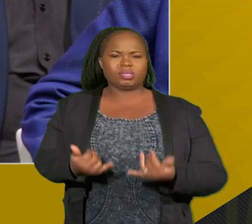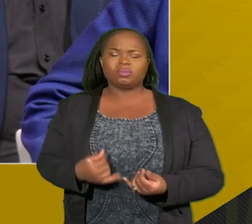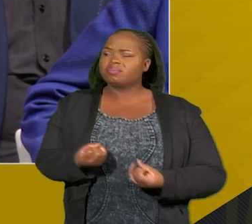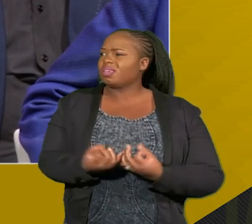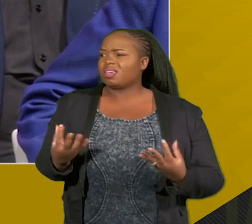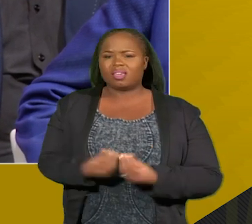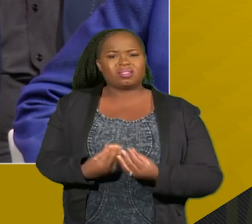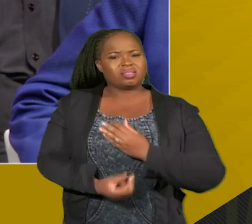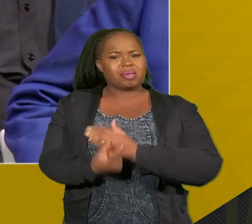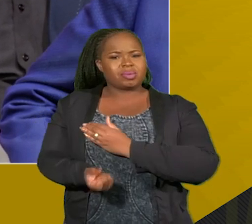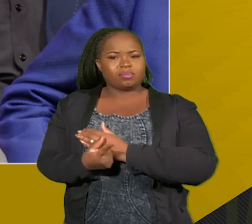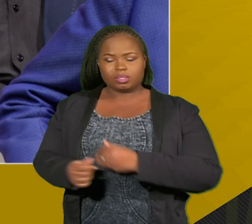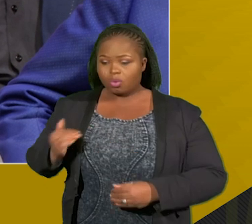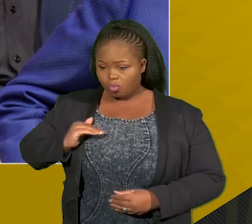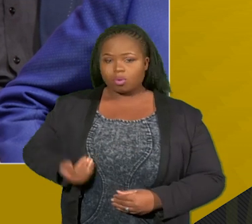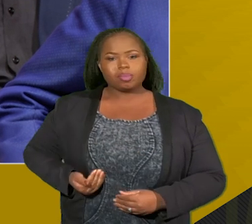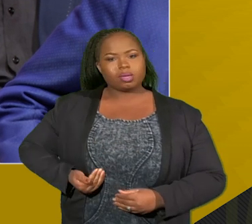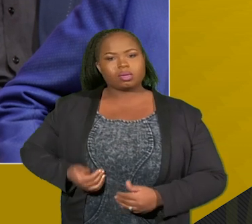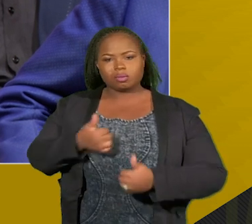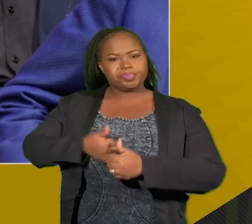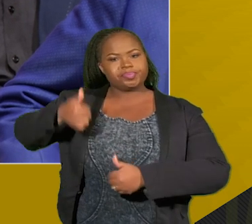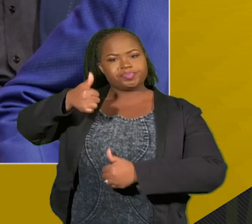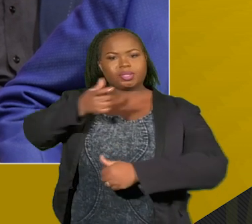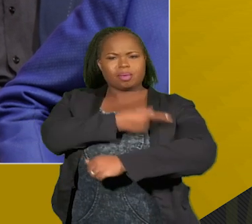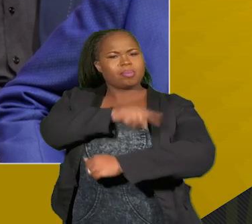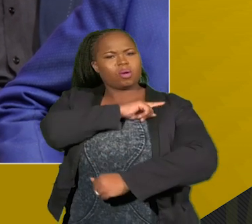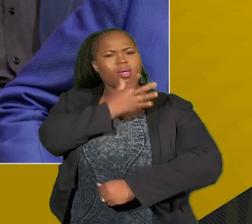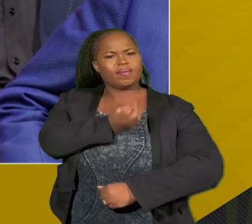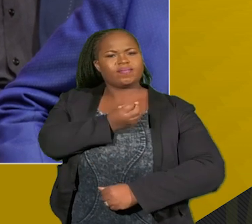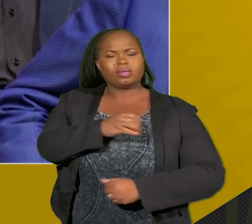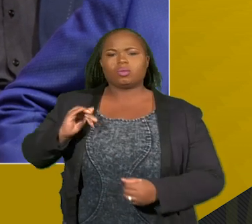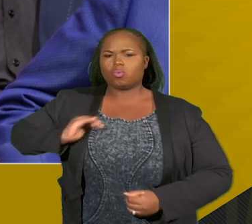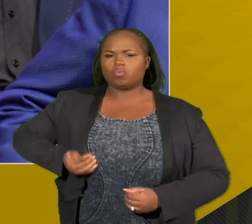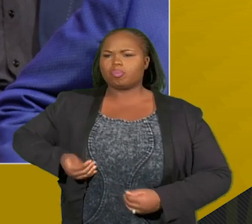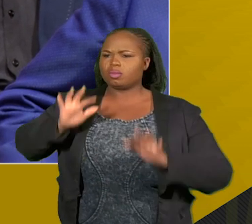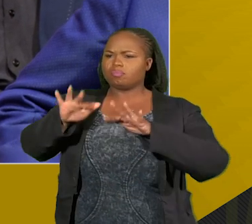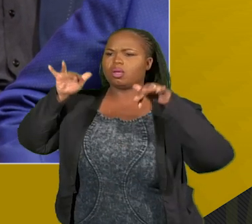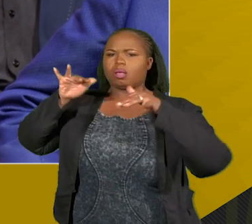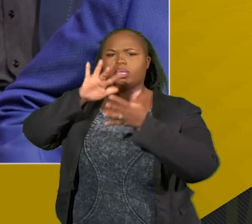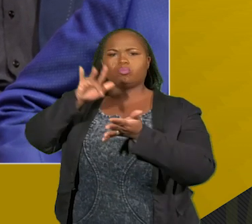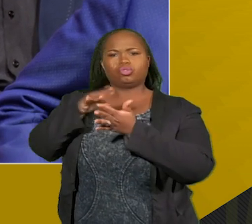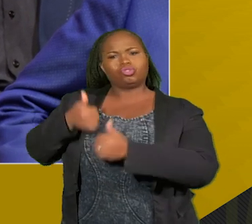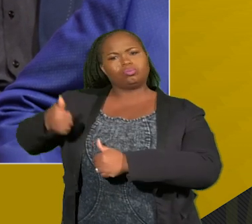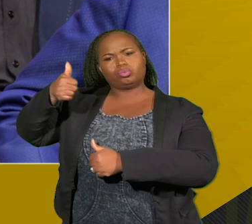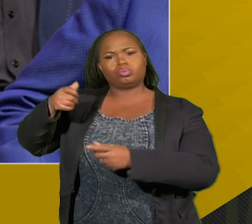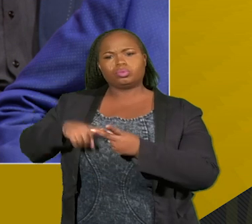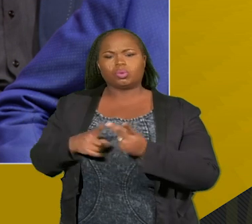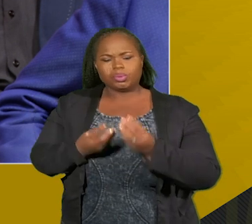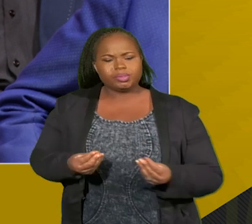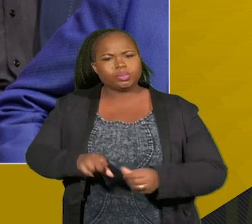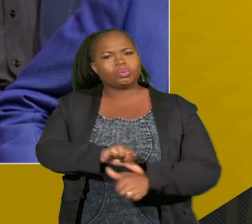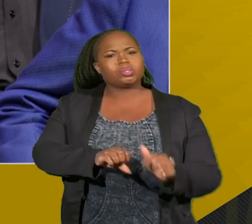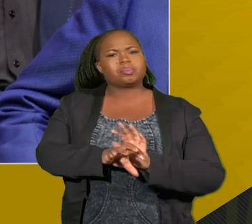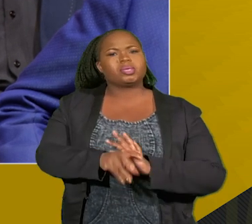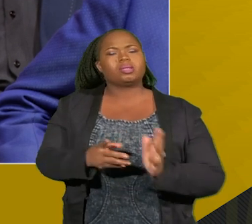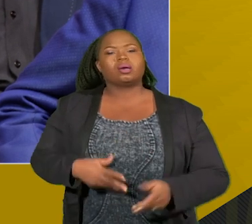in Zagalai. Women, they've got power now. I mean, you go to parliament, they've got big positions. And kids about social media.